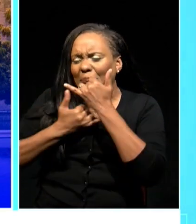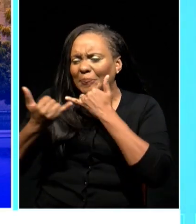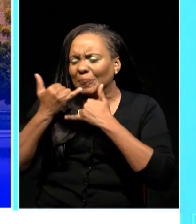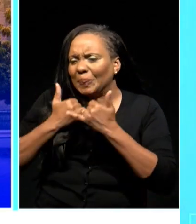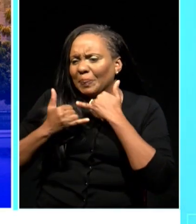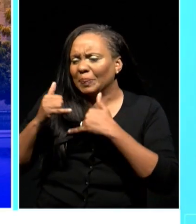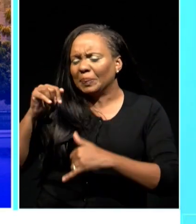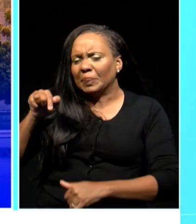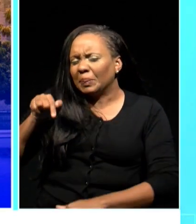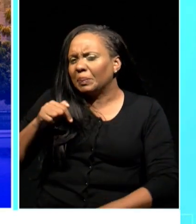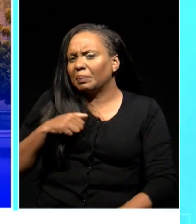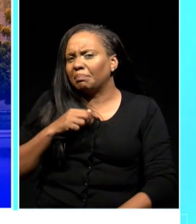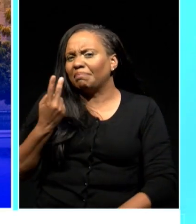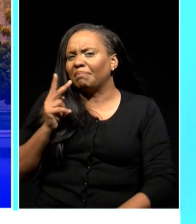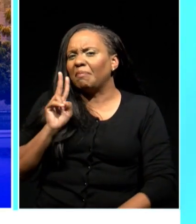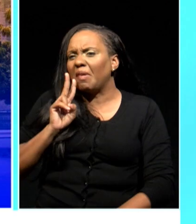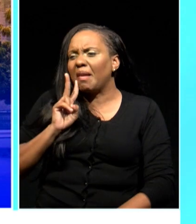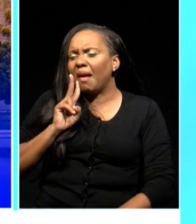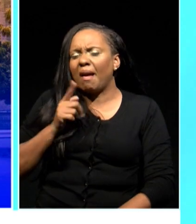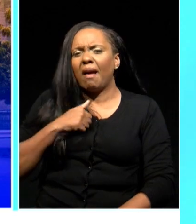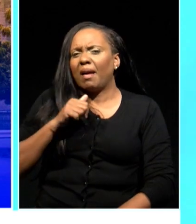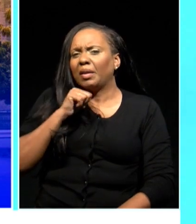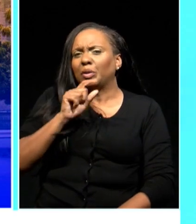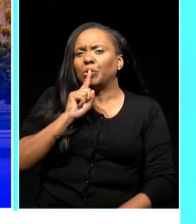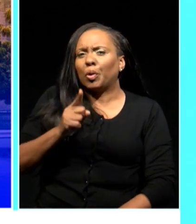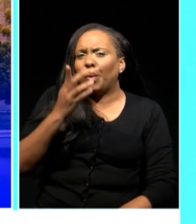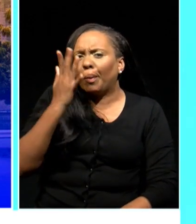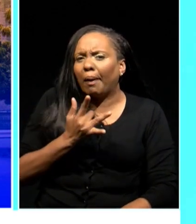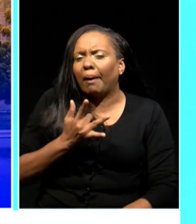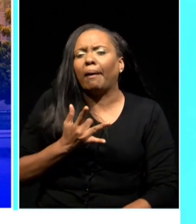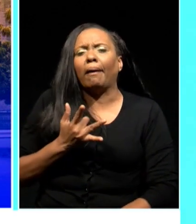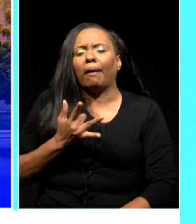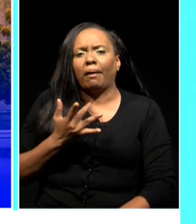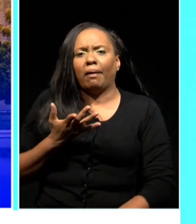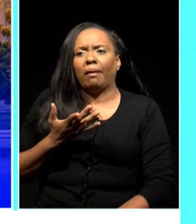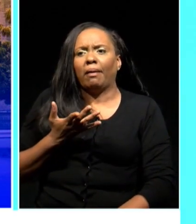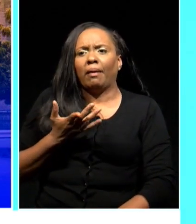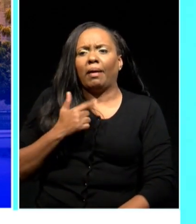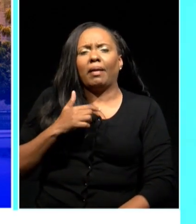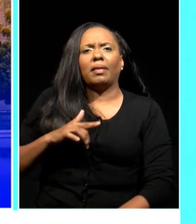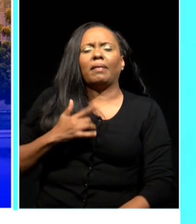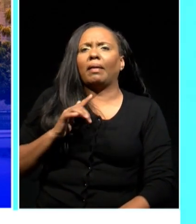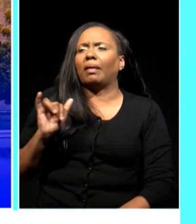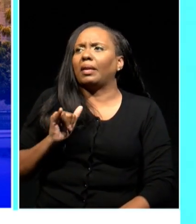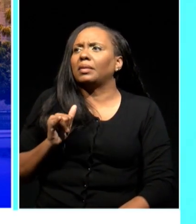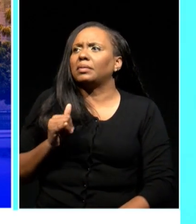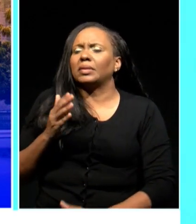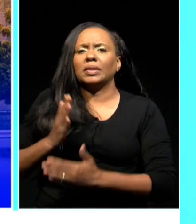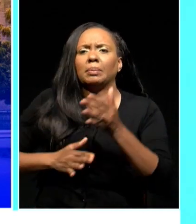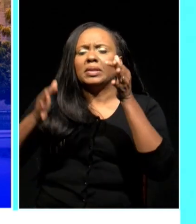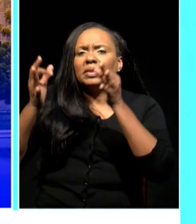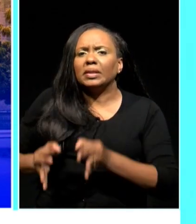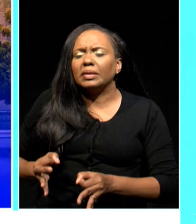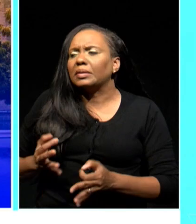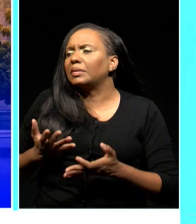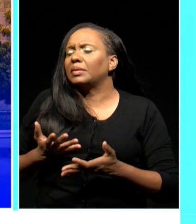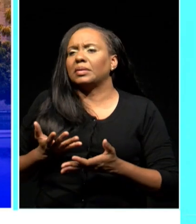why those positions or steps had been taken, and I felt that it was almost like